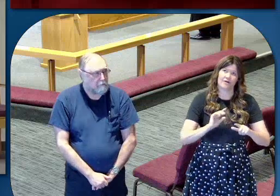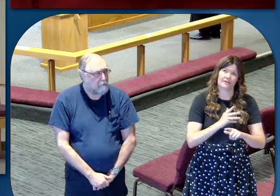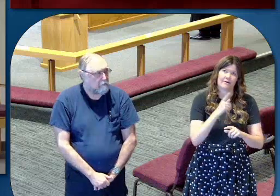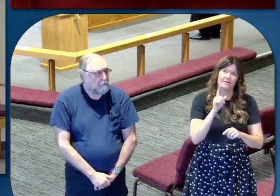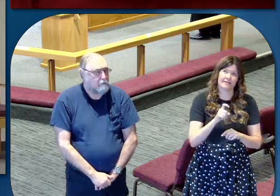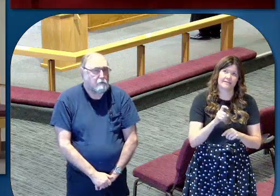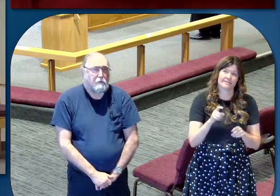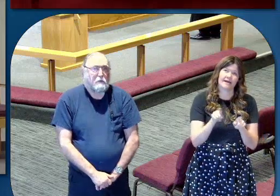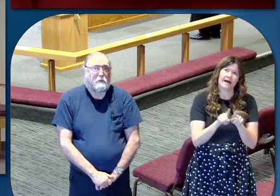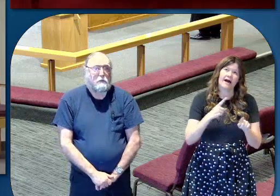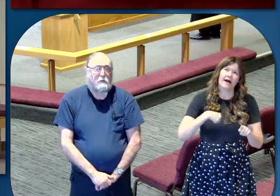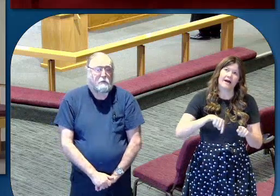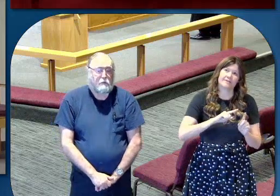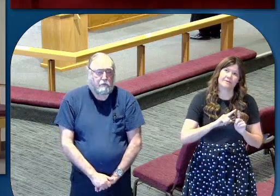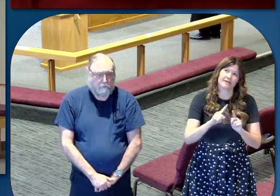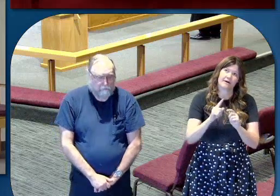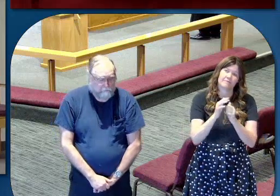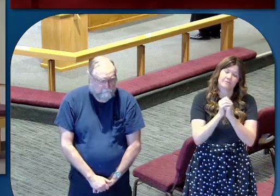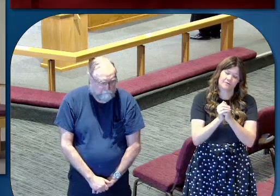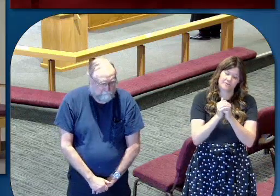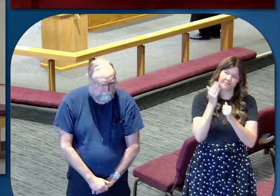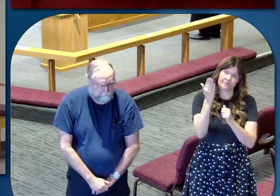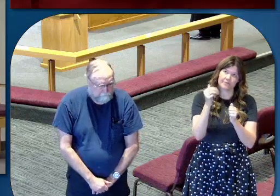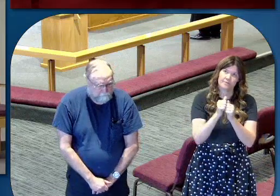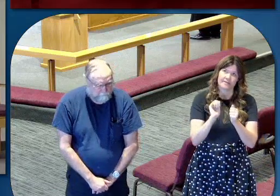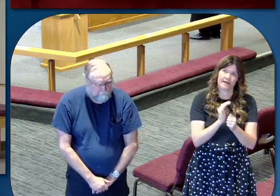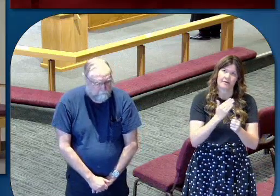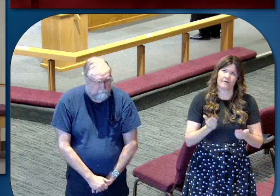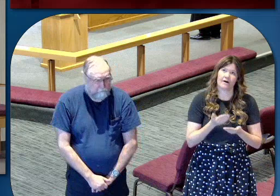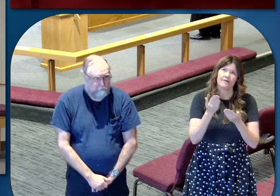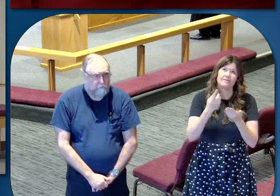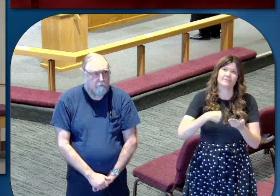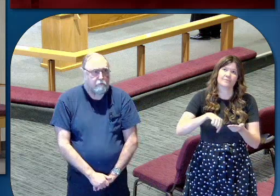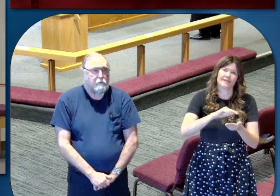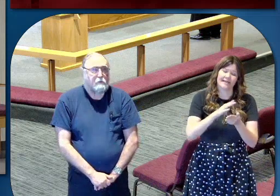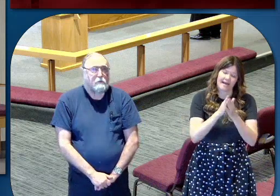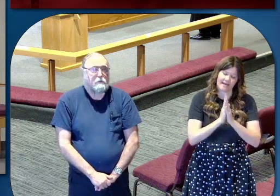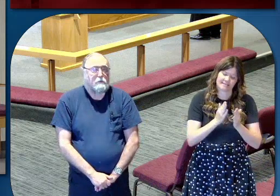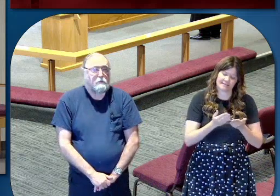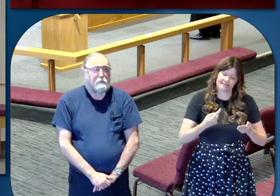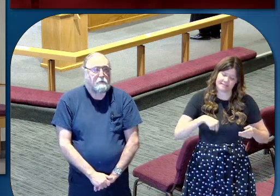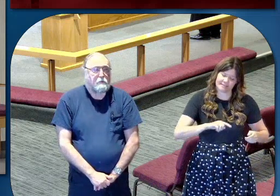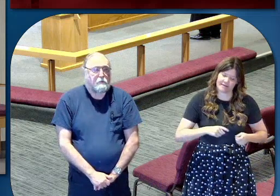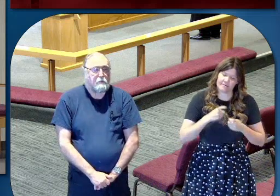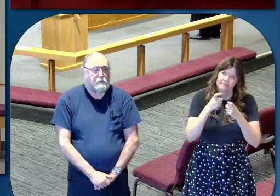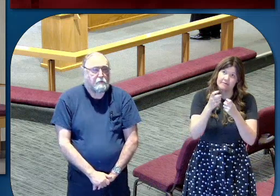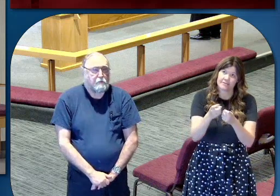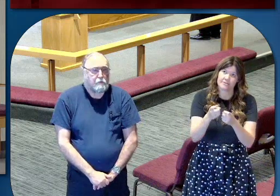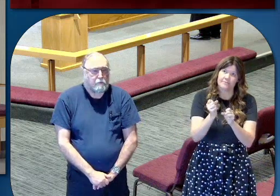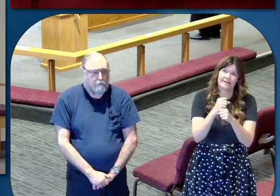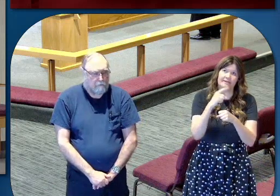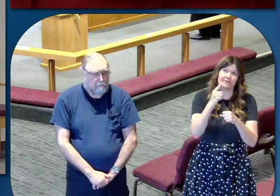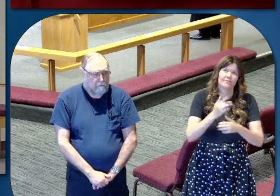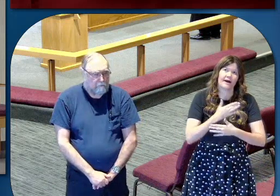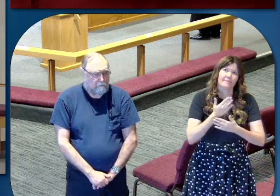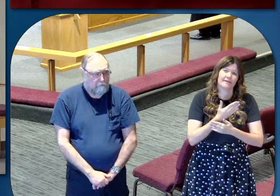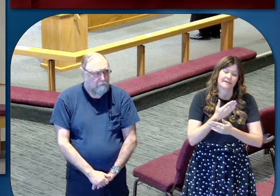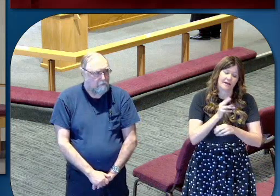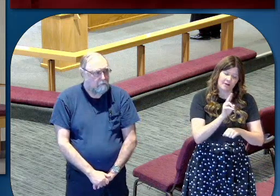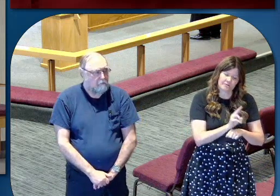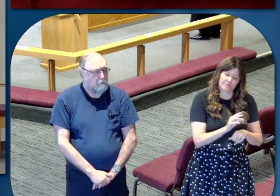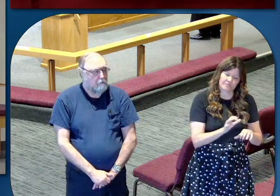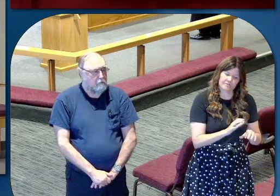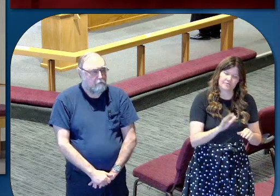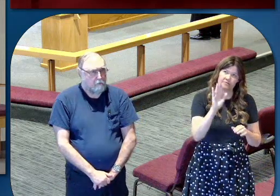we come to worship you with our tithes and our offerings, Lord, we ask that what we bring will be pleasing in your sight. Use them to accomplish your